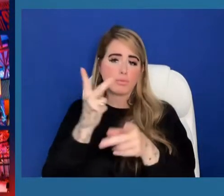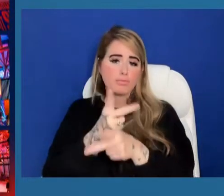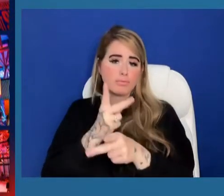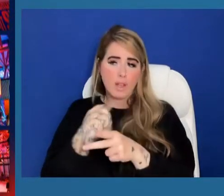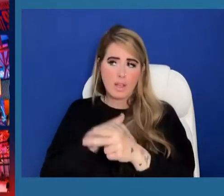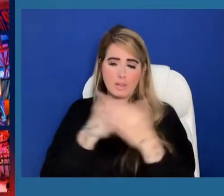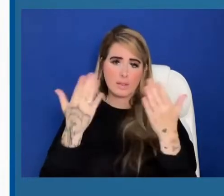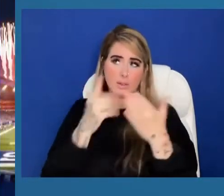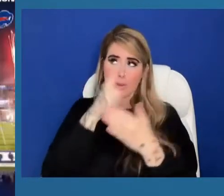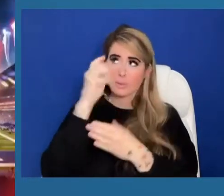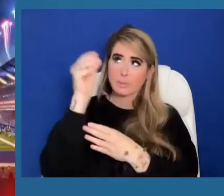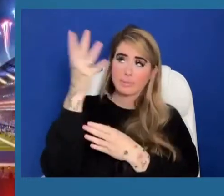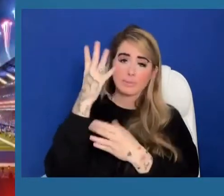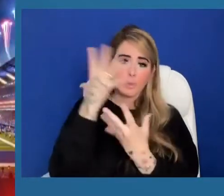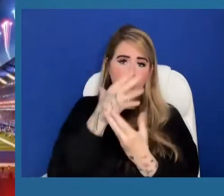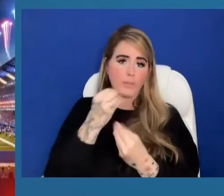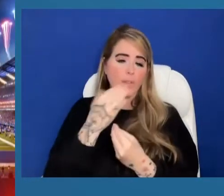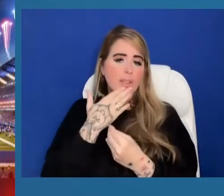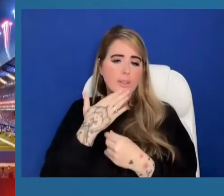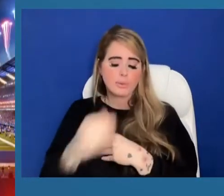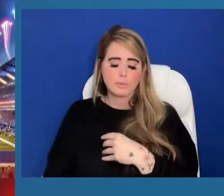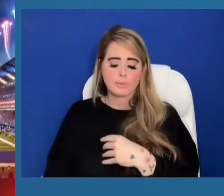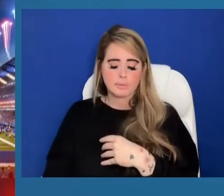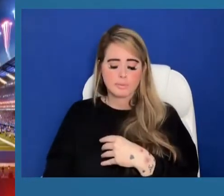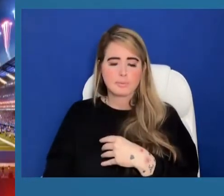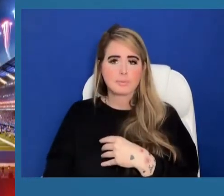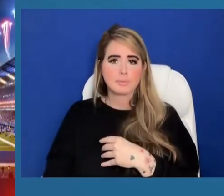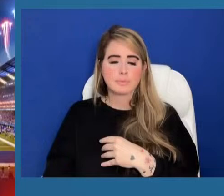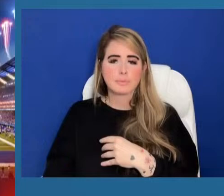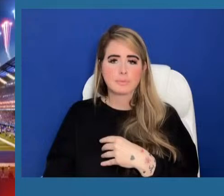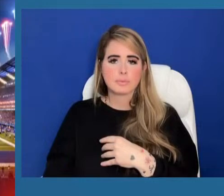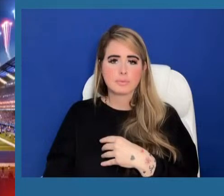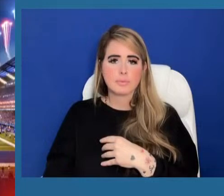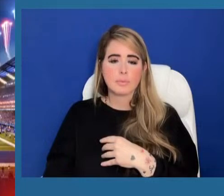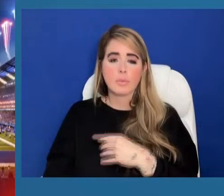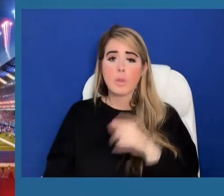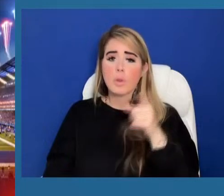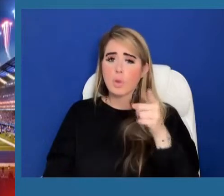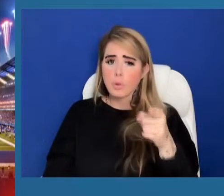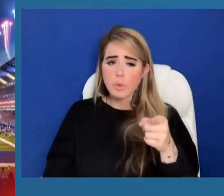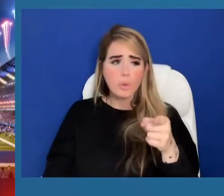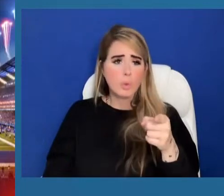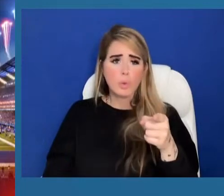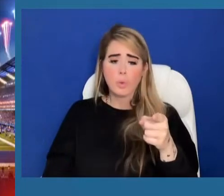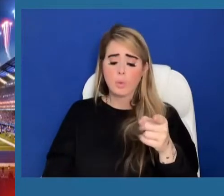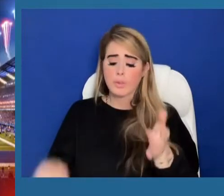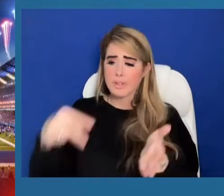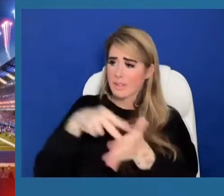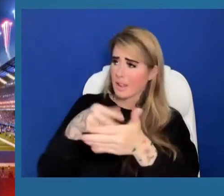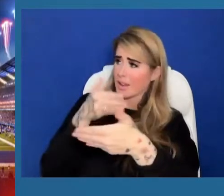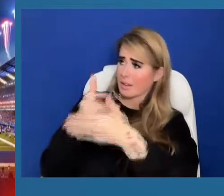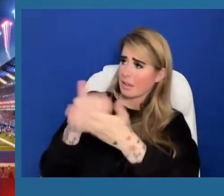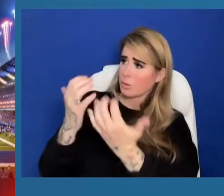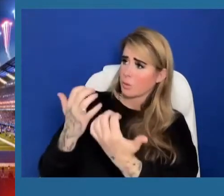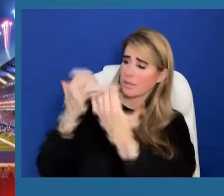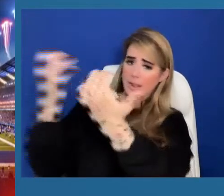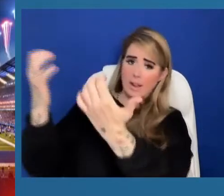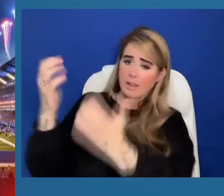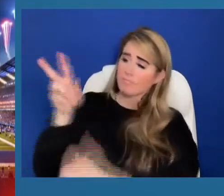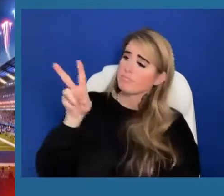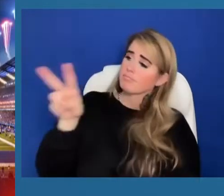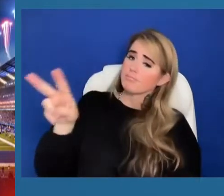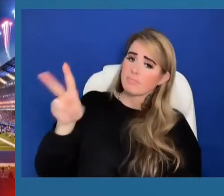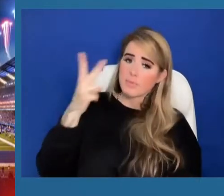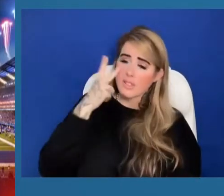you. I just want to know, when you stand next to this stadium, the future home of our beloved